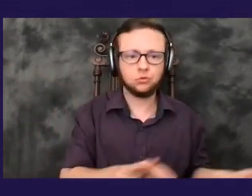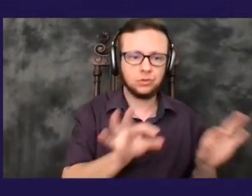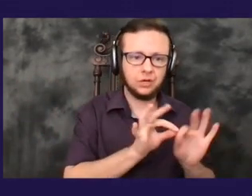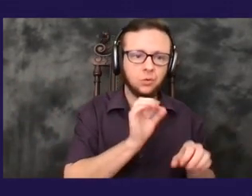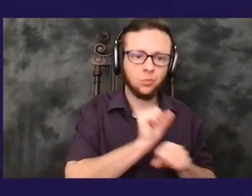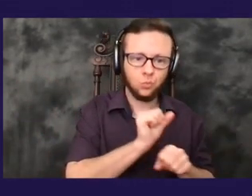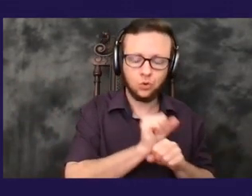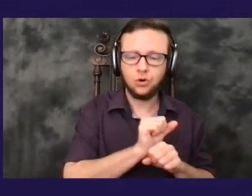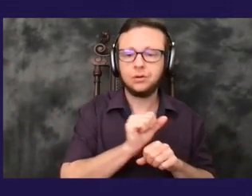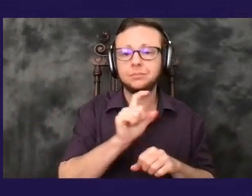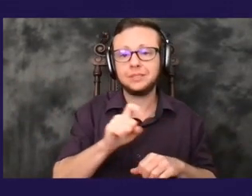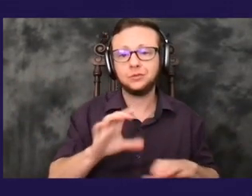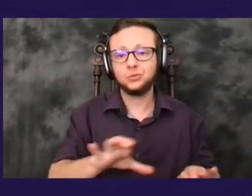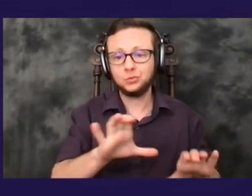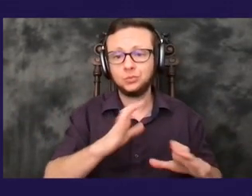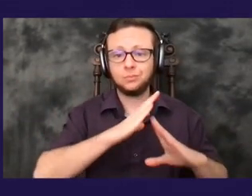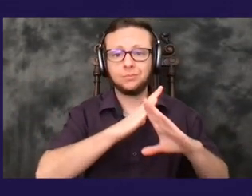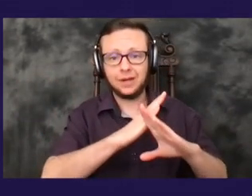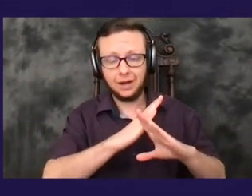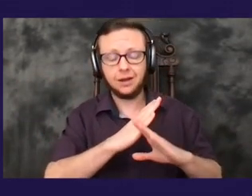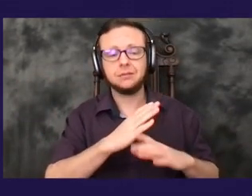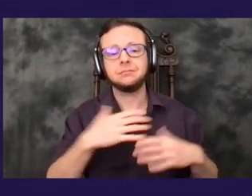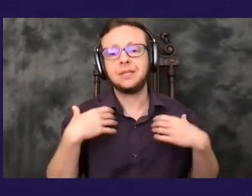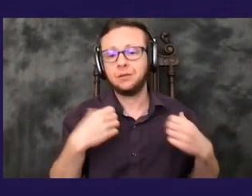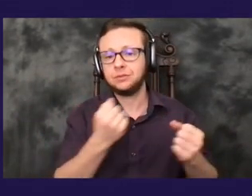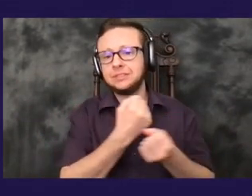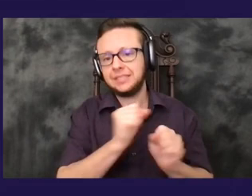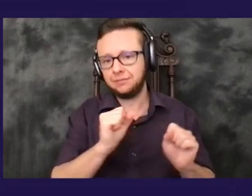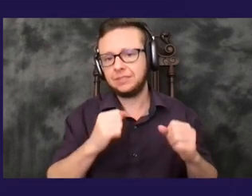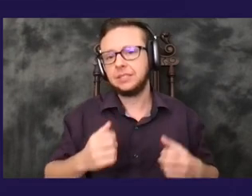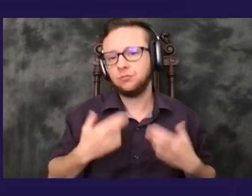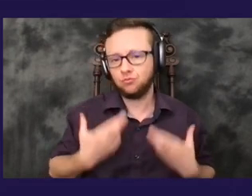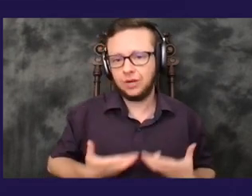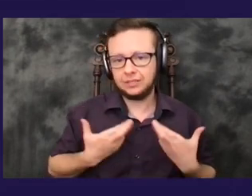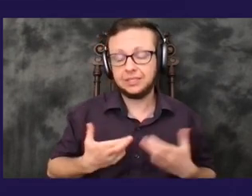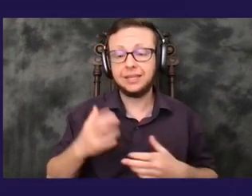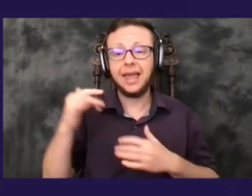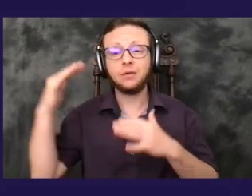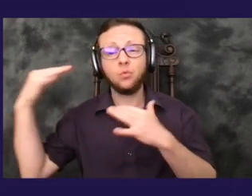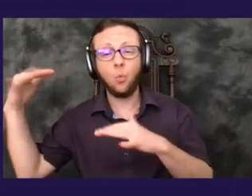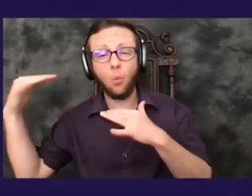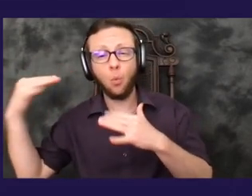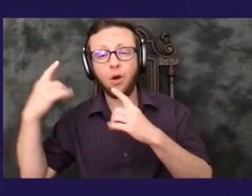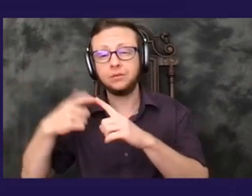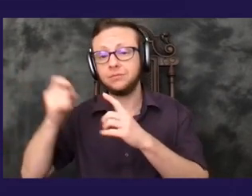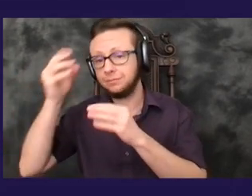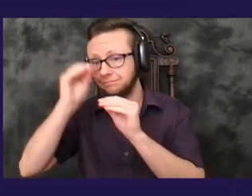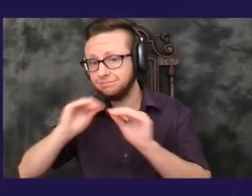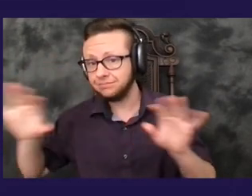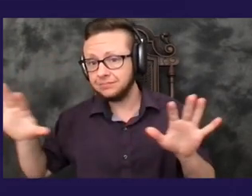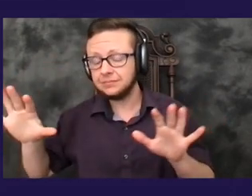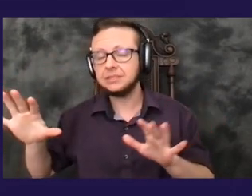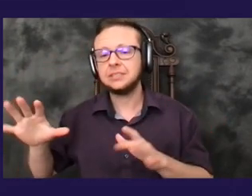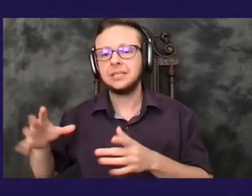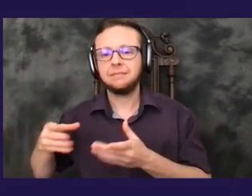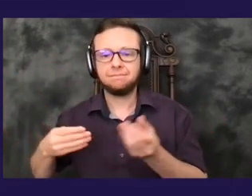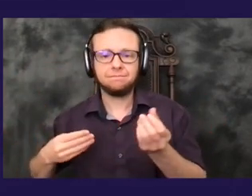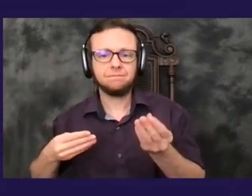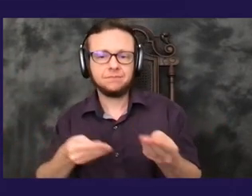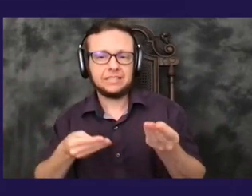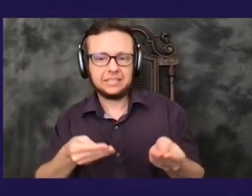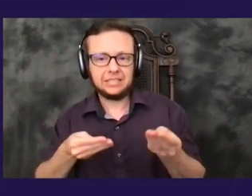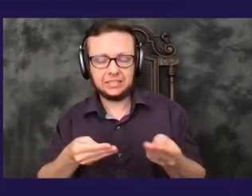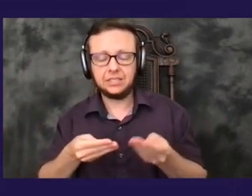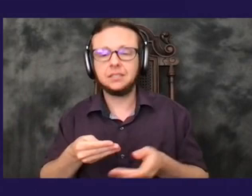safety of the residents and communities we serve. This noise that's created from infodemics seeds distrust in public health, and it